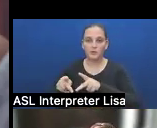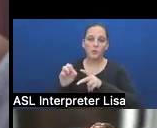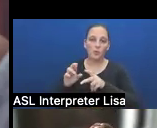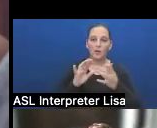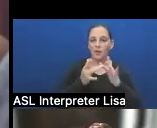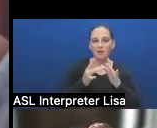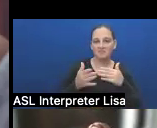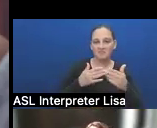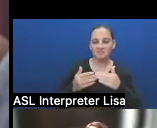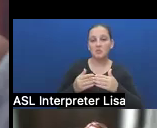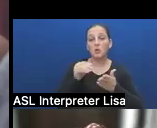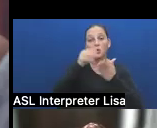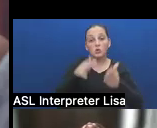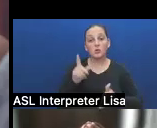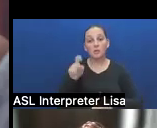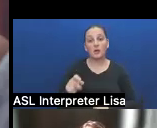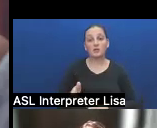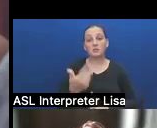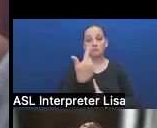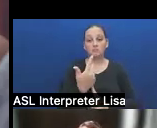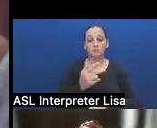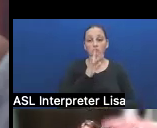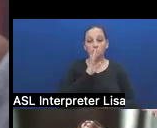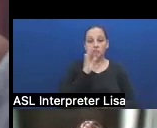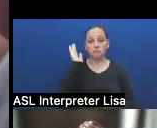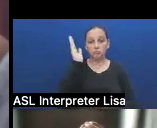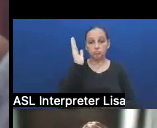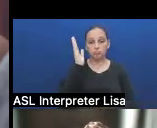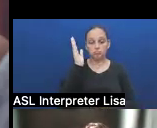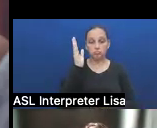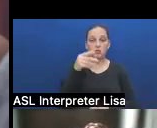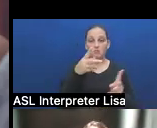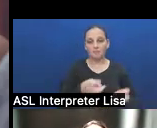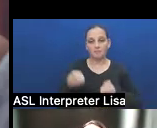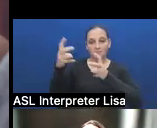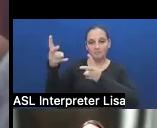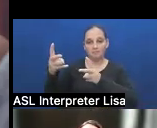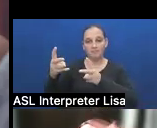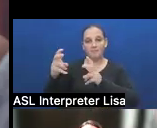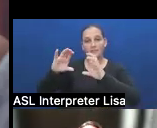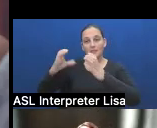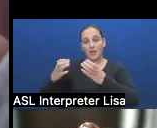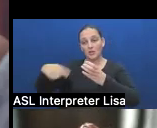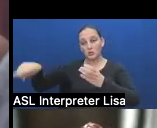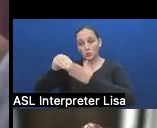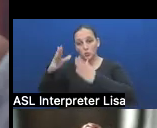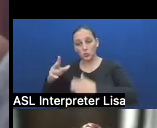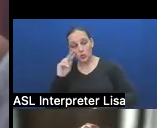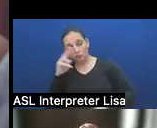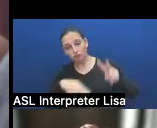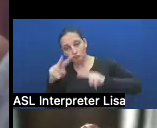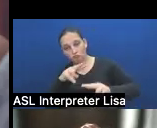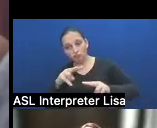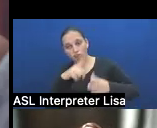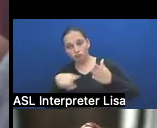their own speeches, take those presentations, upload them, have their classmates critique them. If we have a student who has a hearing impairment in